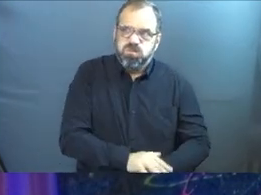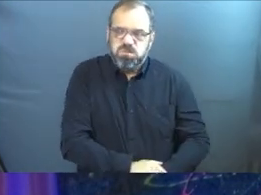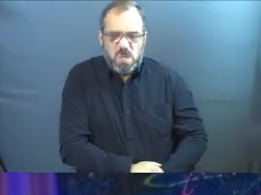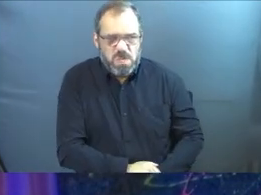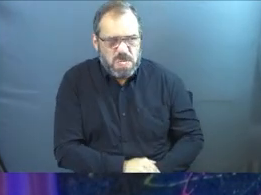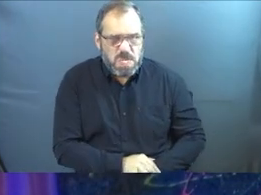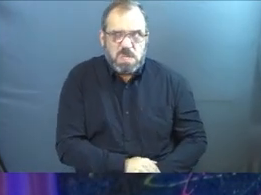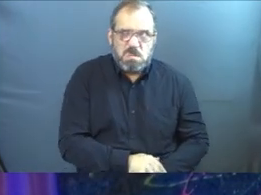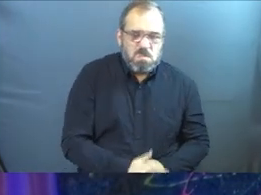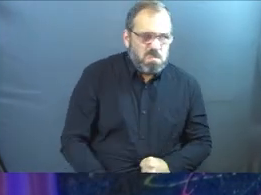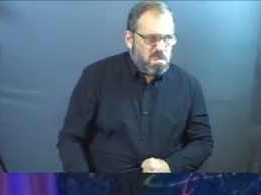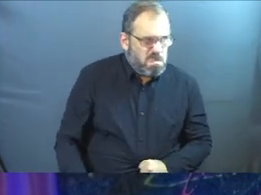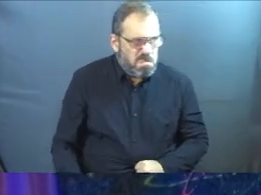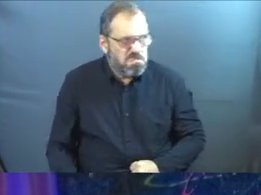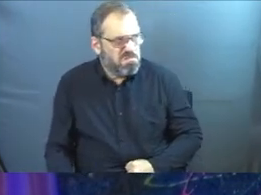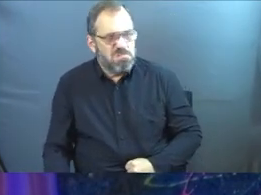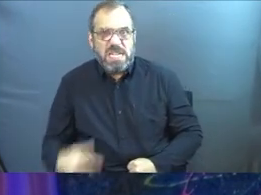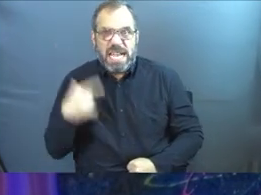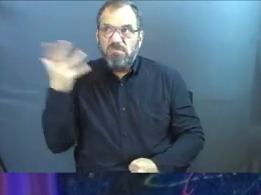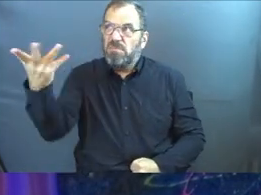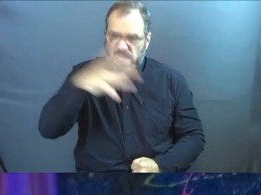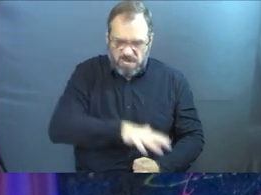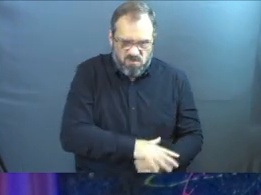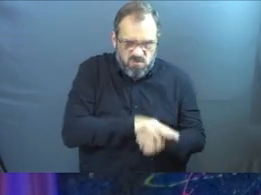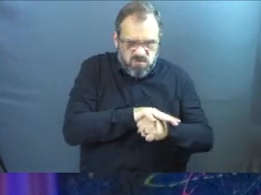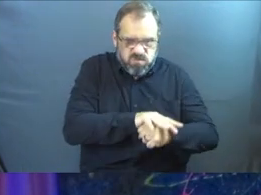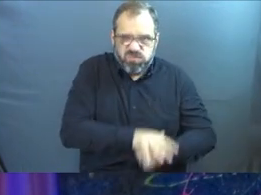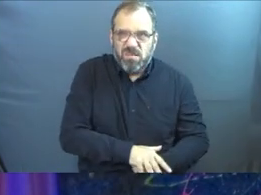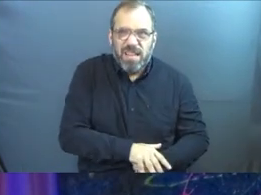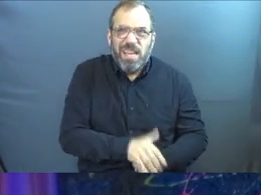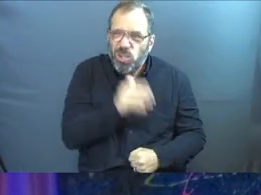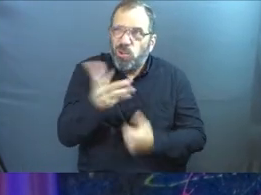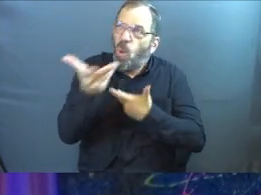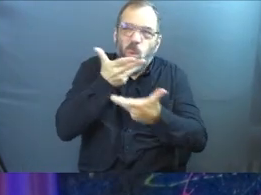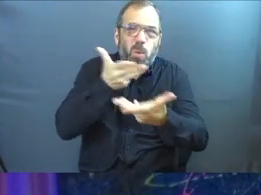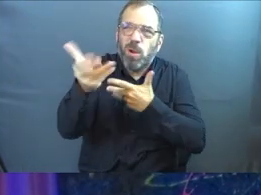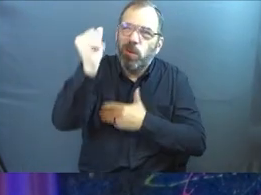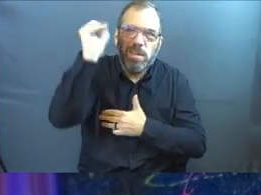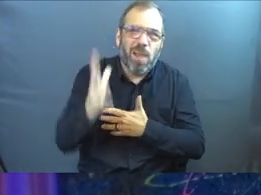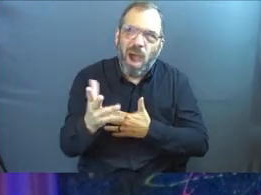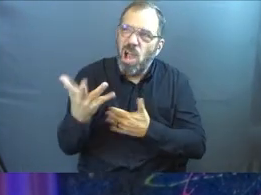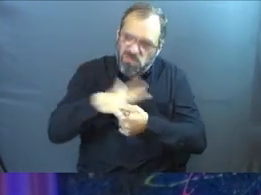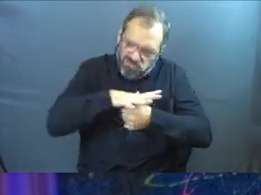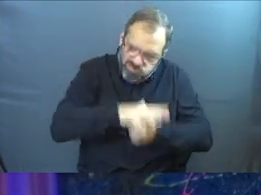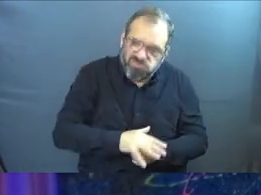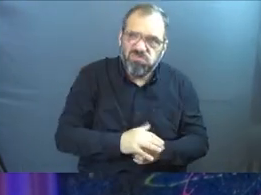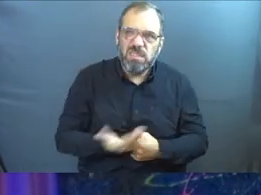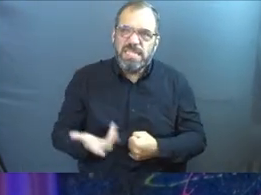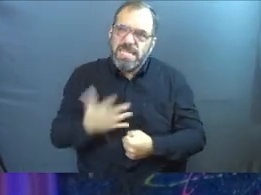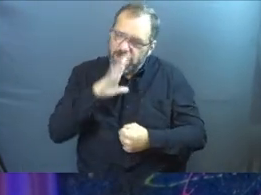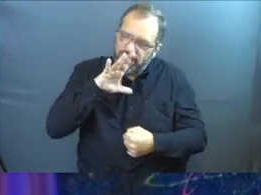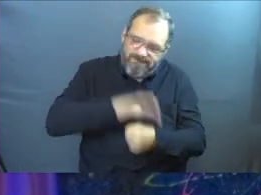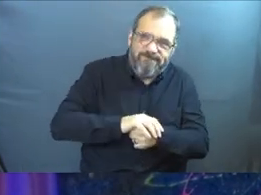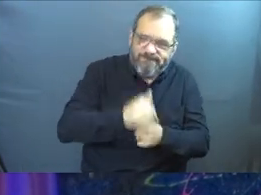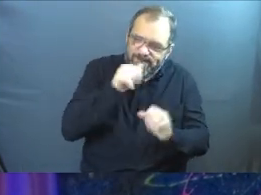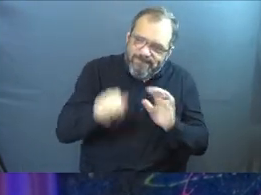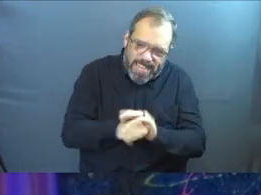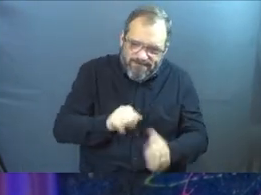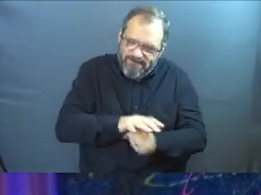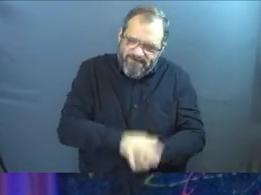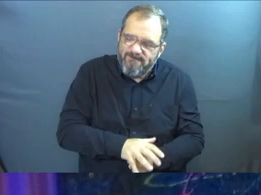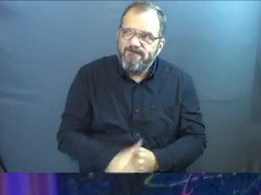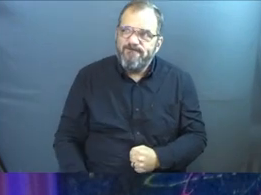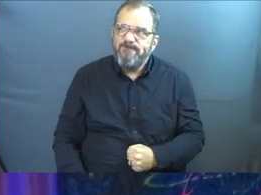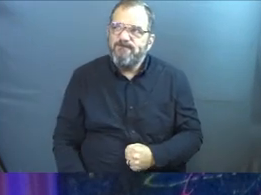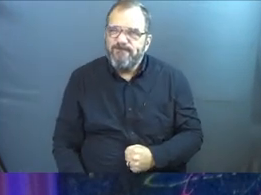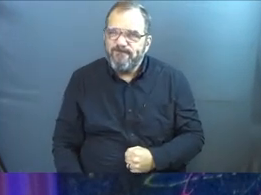them. And when you stuff them, you're not working through anything with God. You're not allowing him to come and